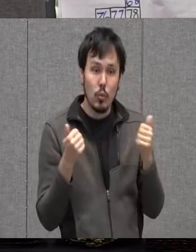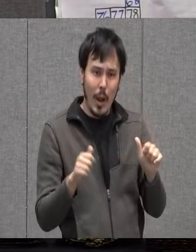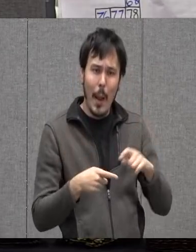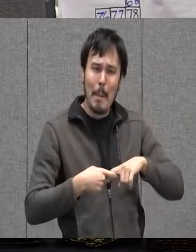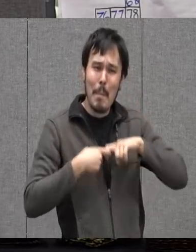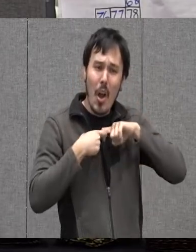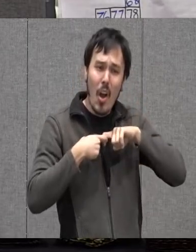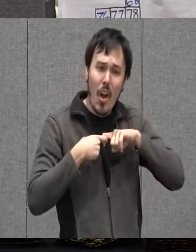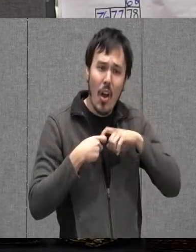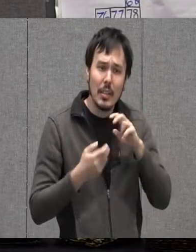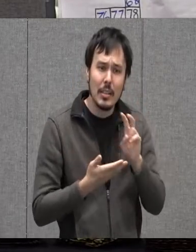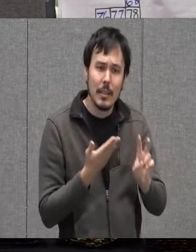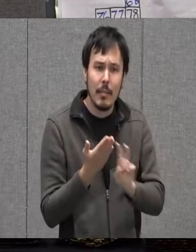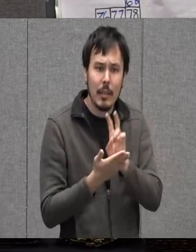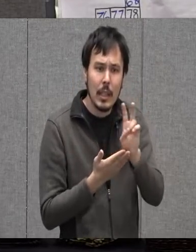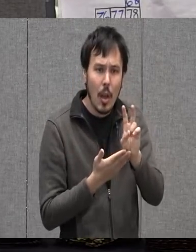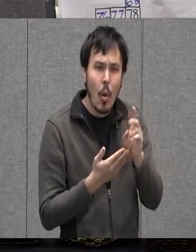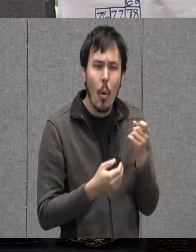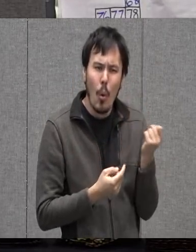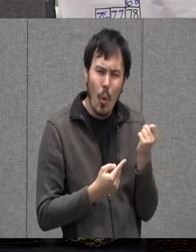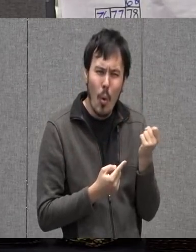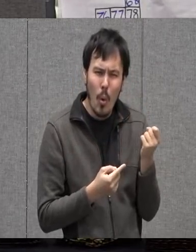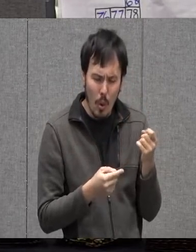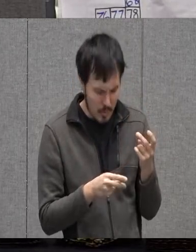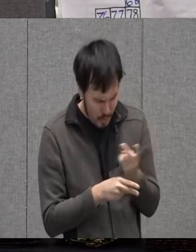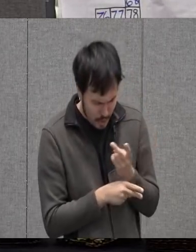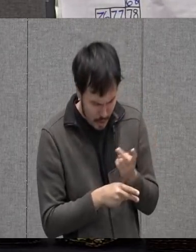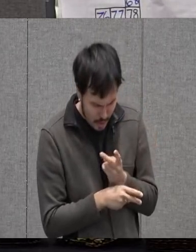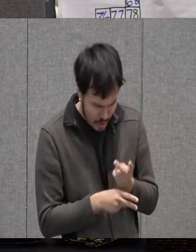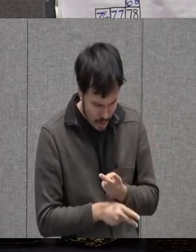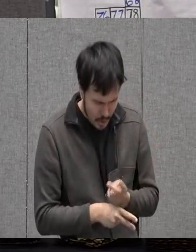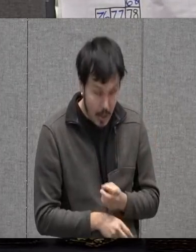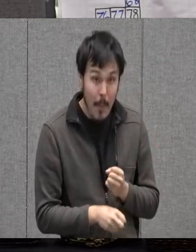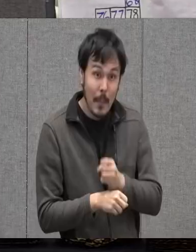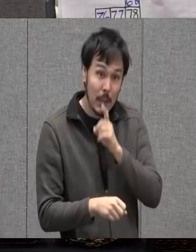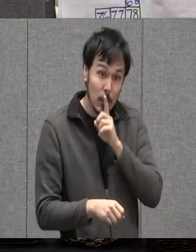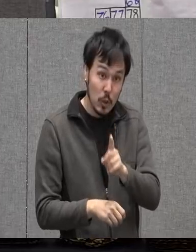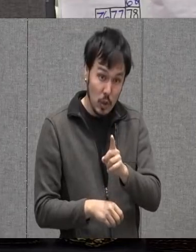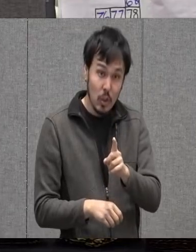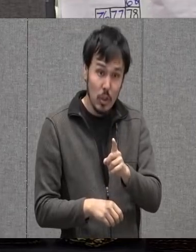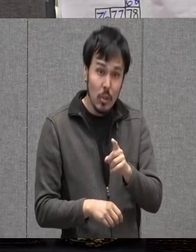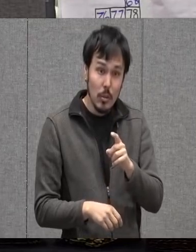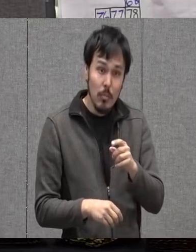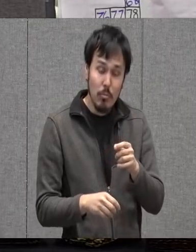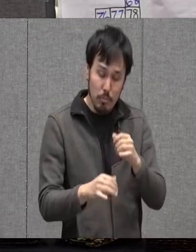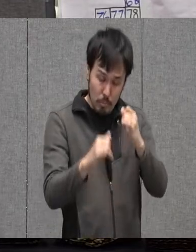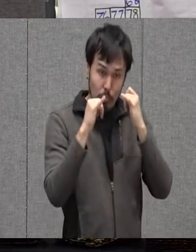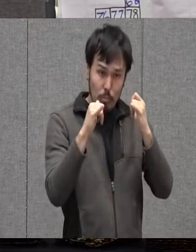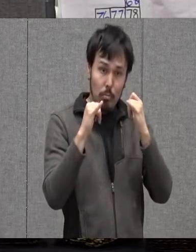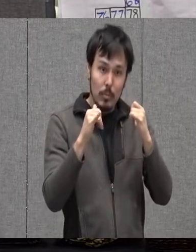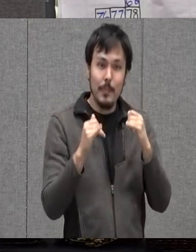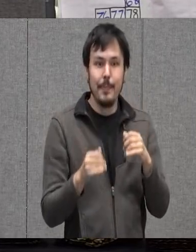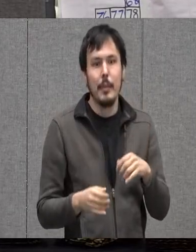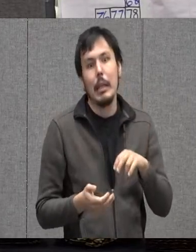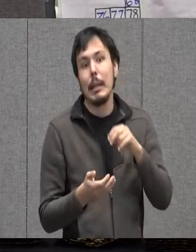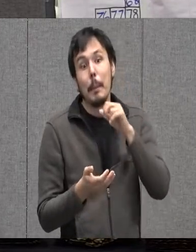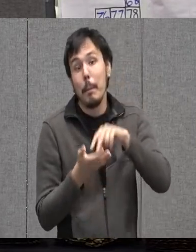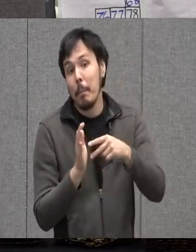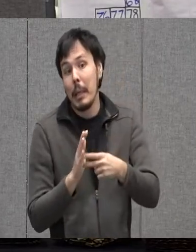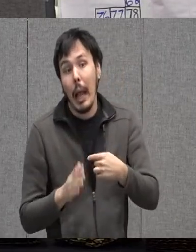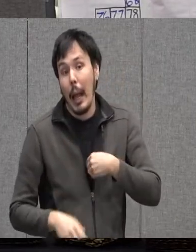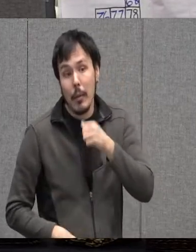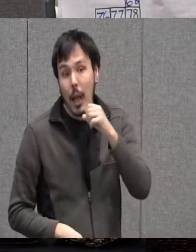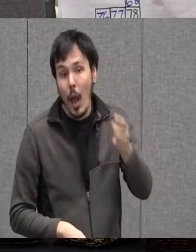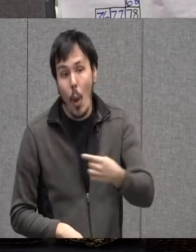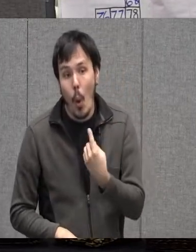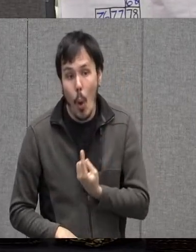then check your work as you're going through. That way, you're not just I'm not just giving you the answers. You're actually trying to think through